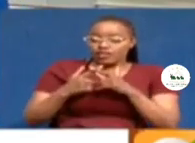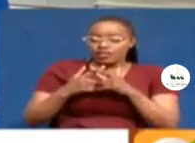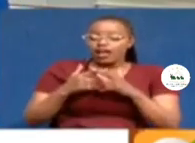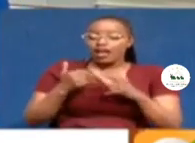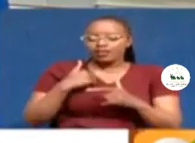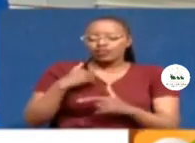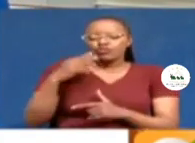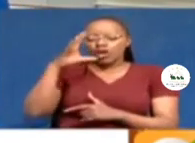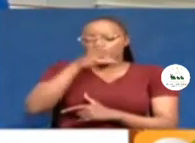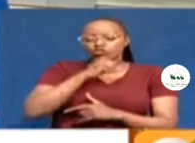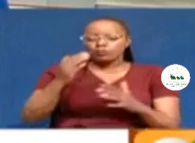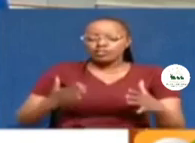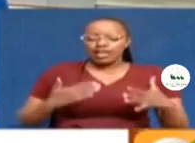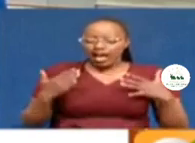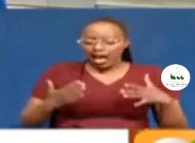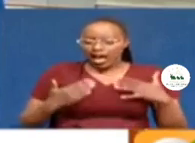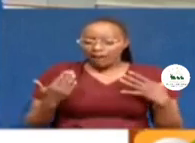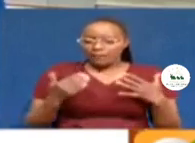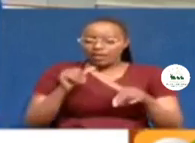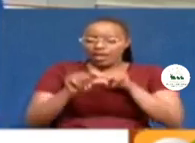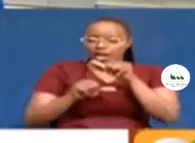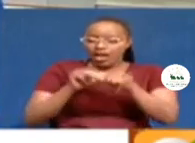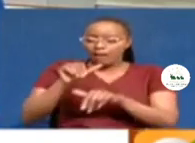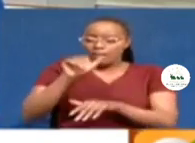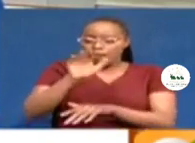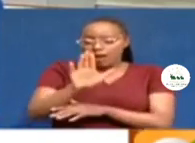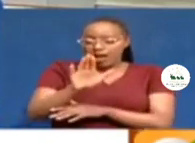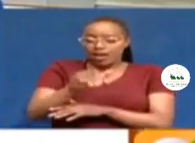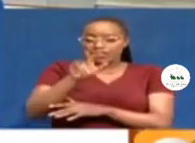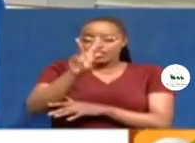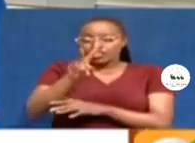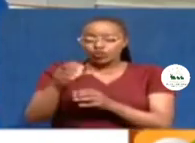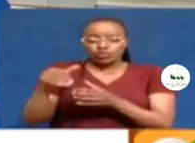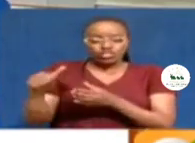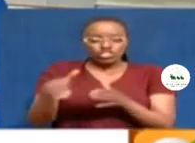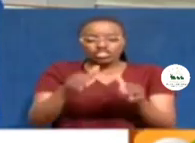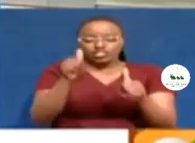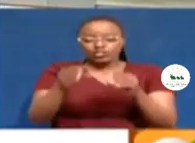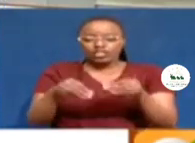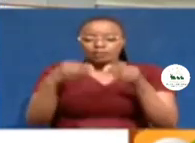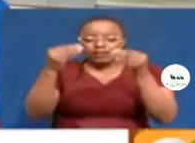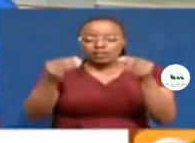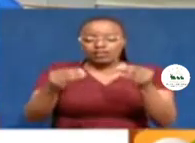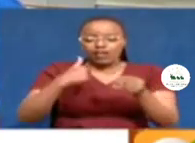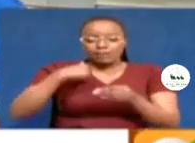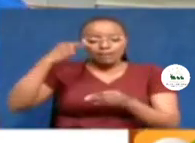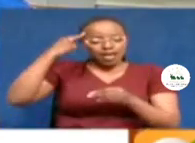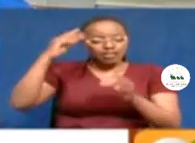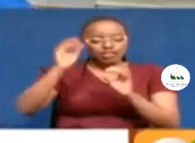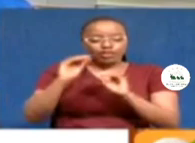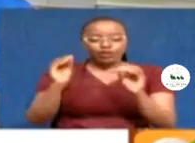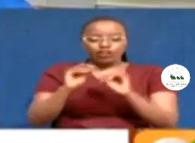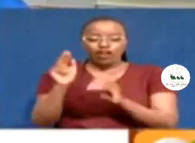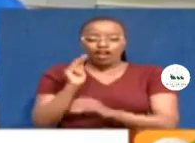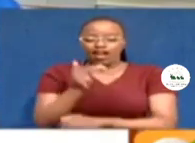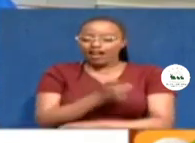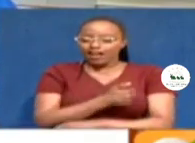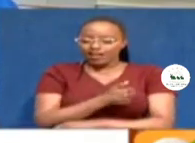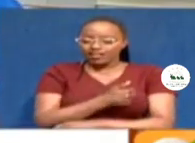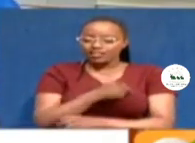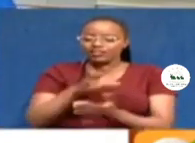happy about his circumstances. I don't think that we are